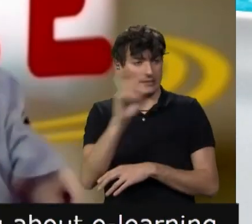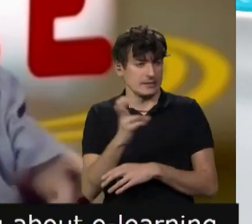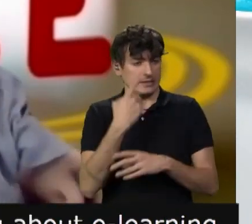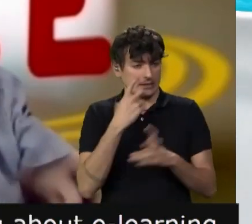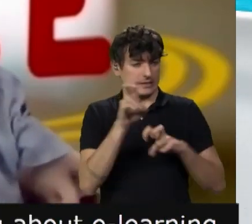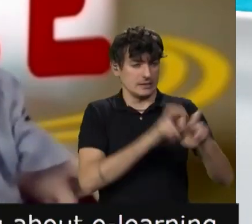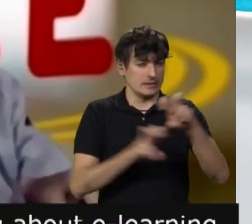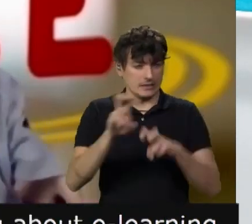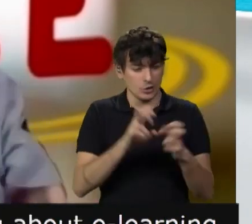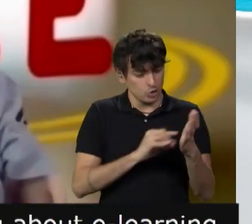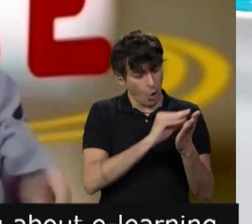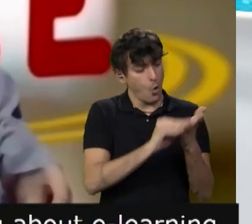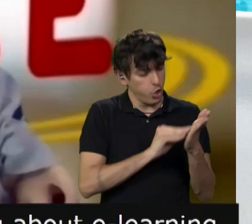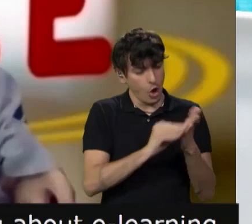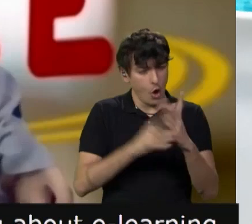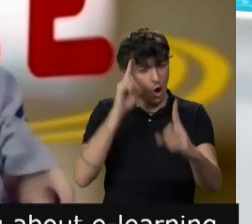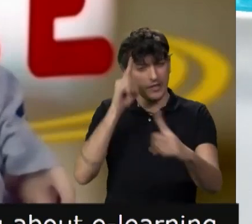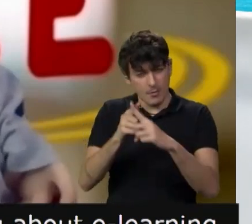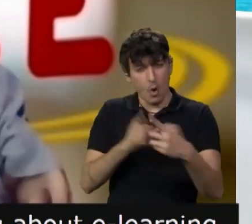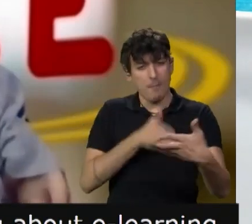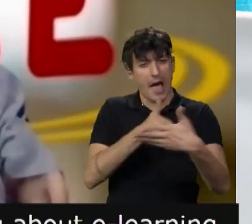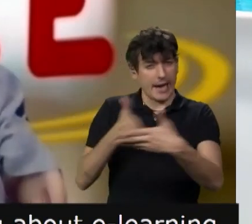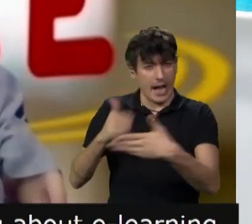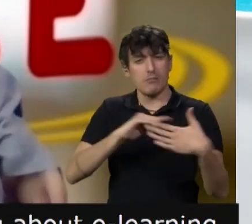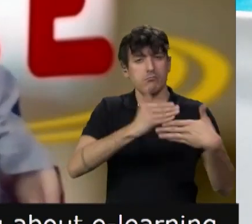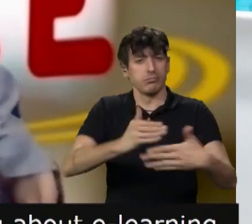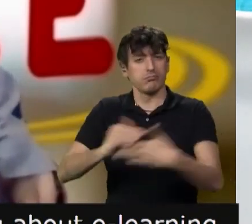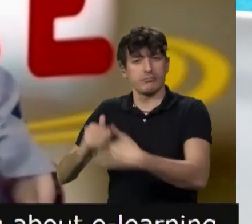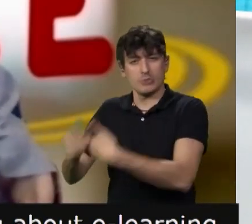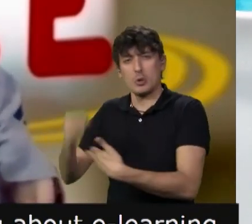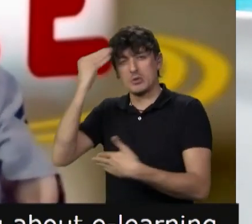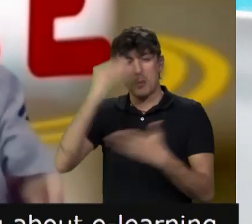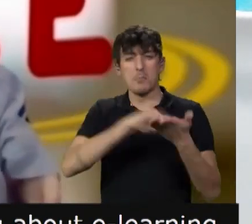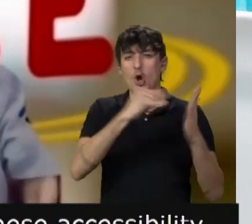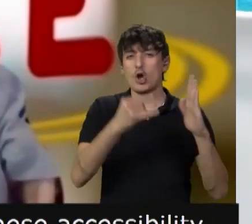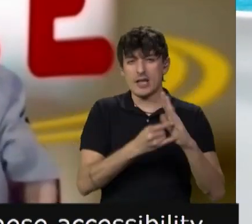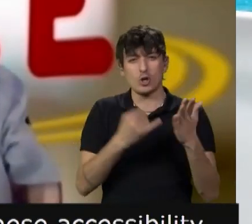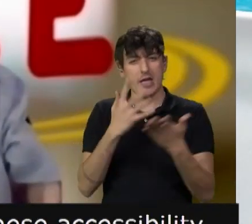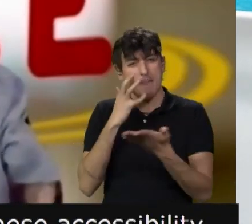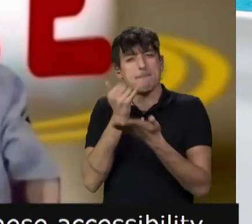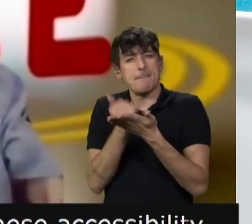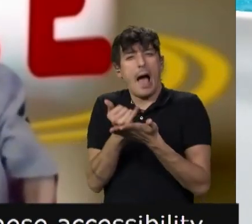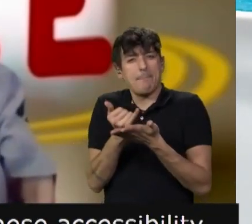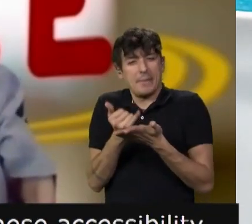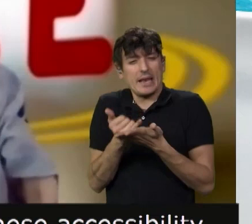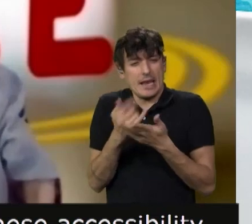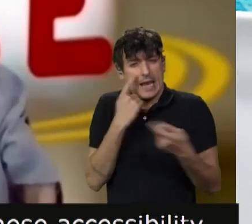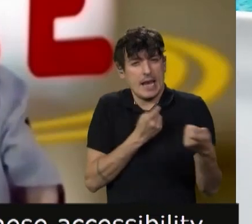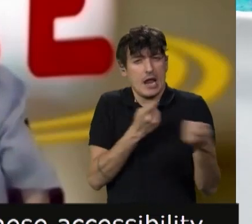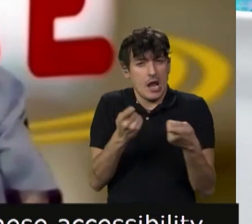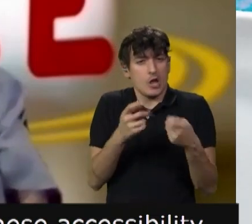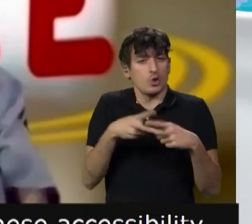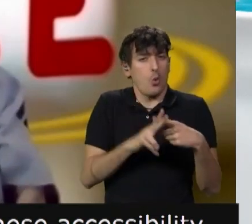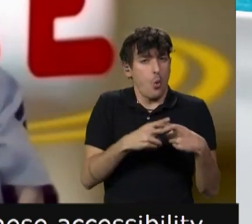solve all of these accessibility barriers. So I think with the project and the mapping tool, as you said, we will be able to